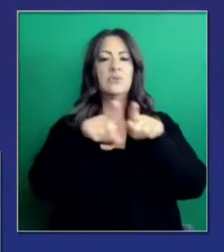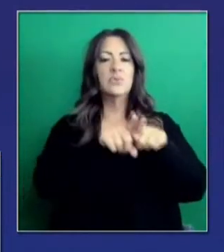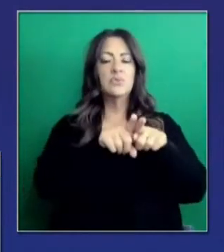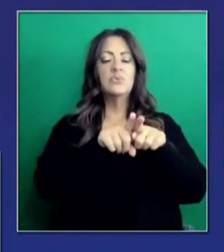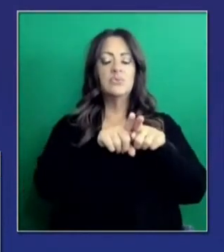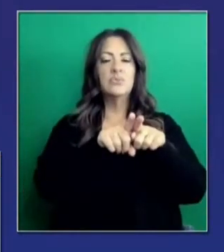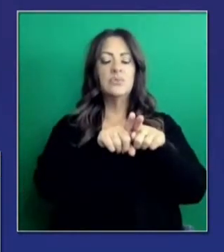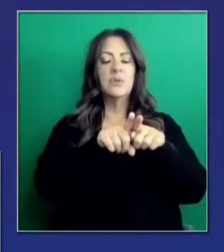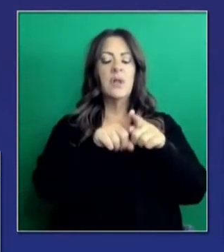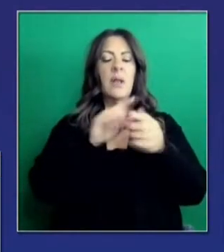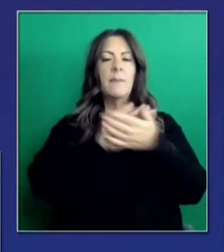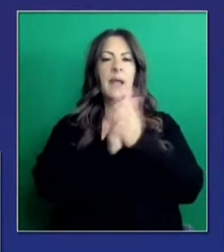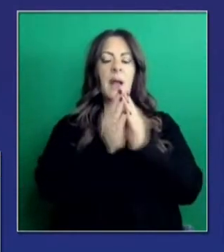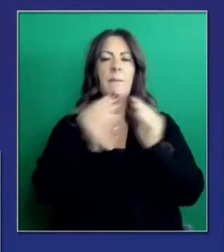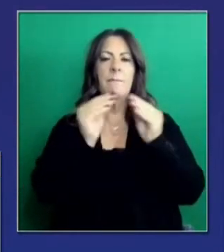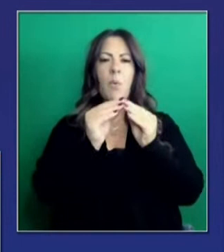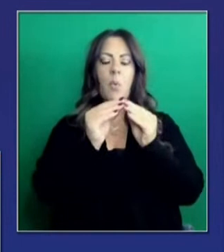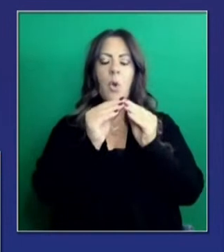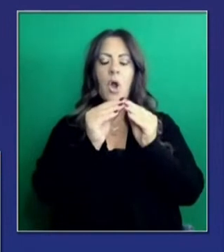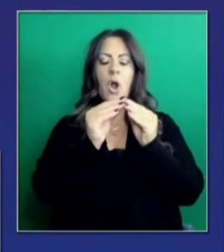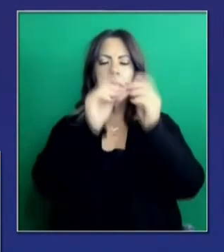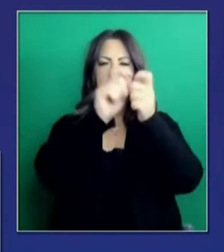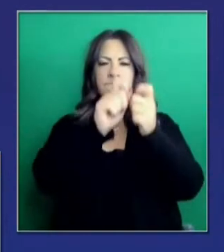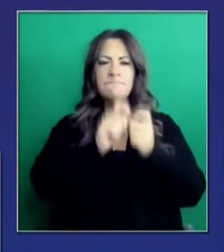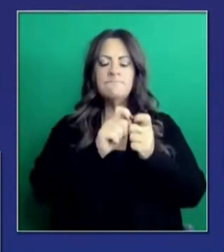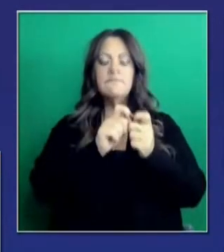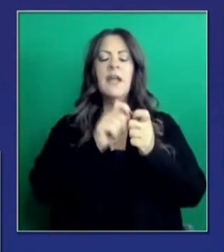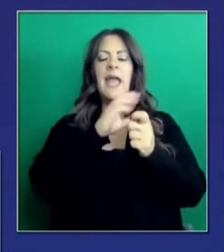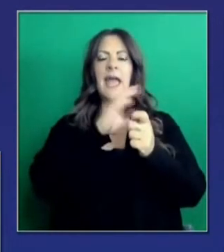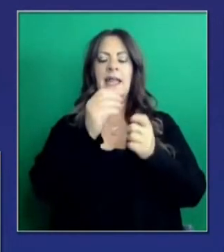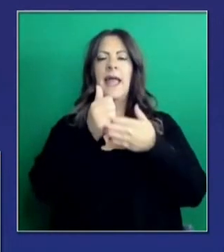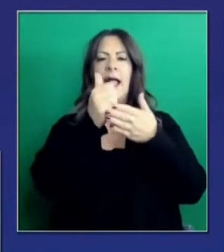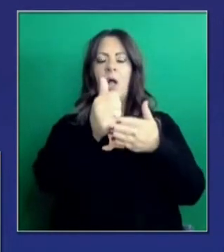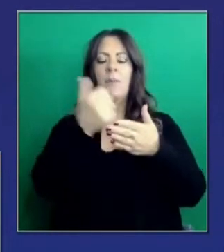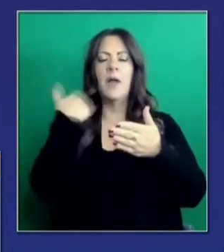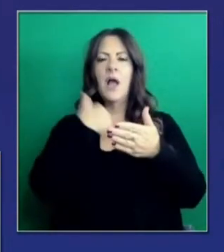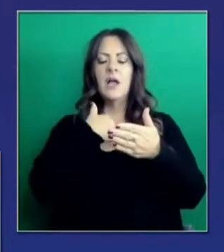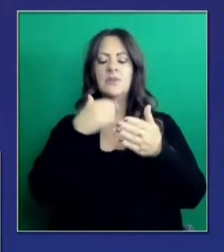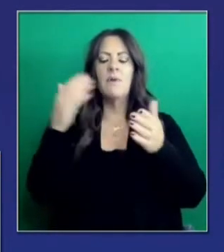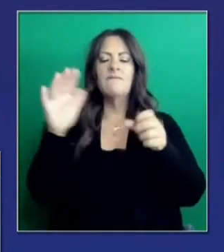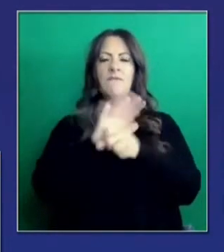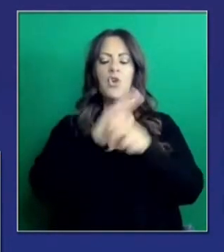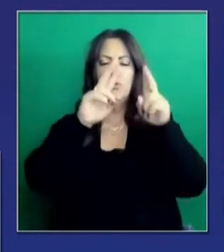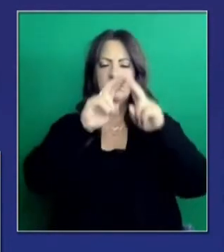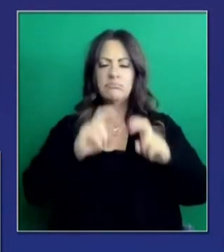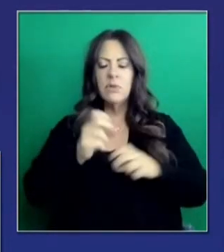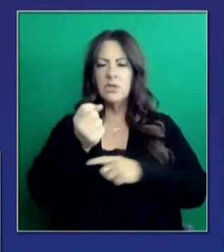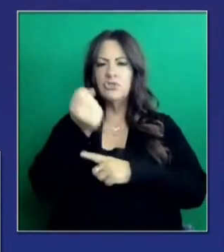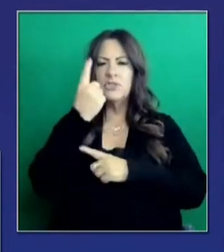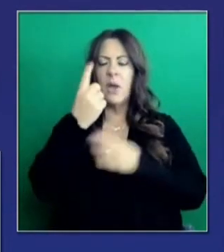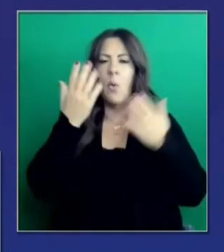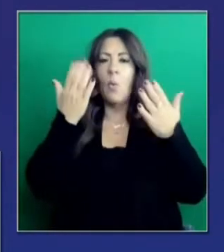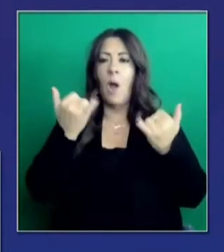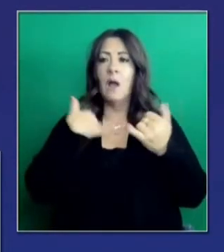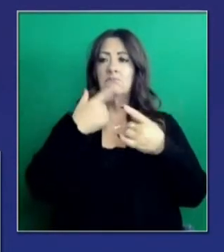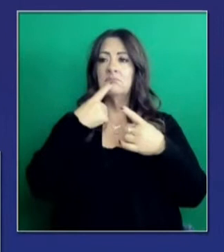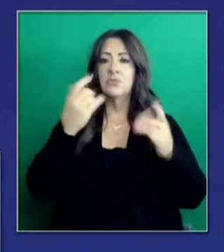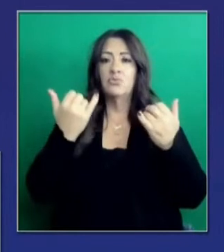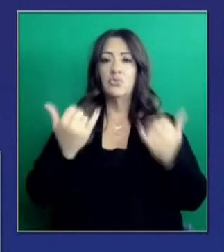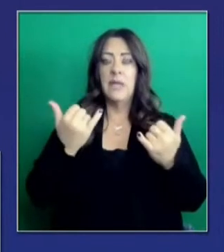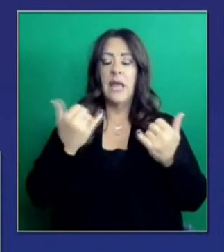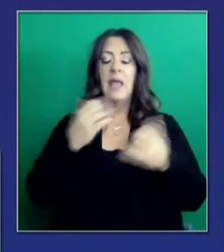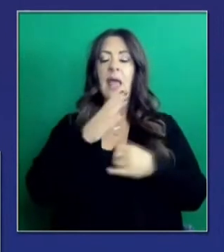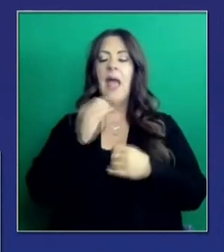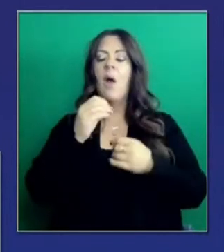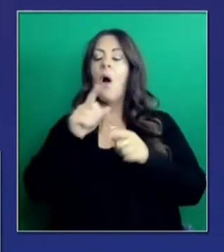further advance an understanding, a deeper understanding of what today means and what it doesn't mean. And it's in